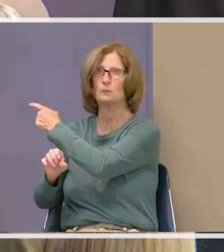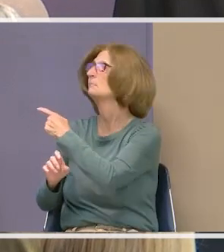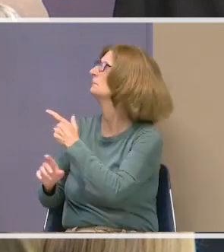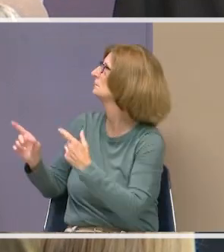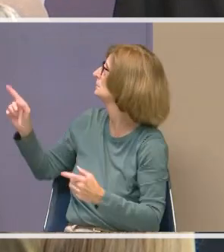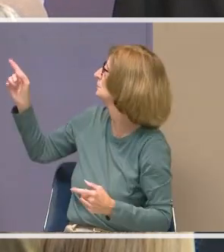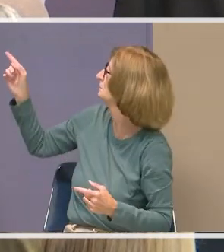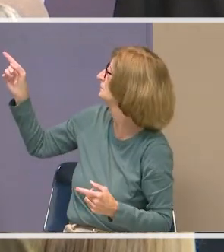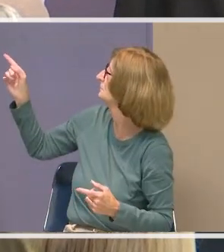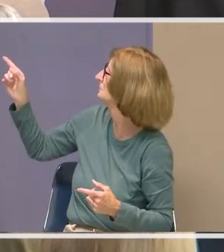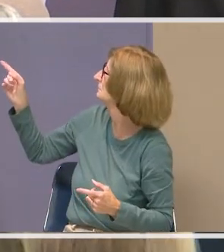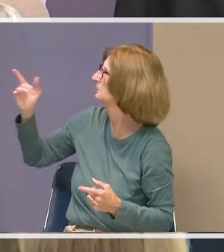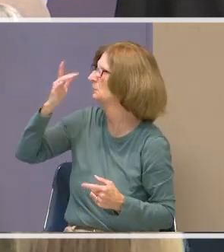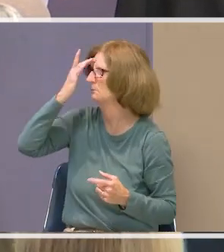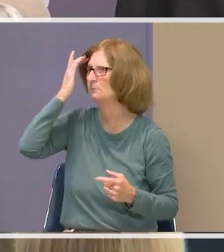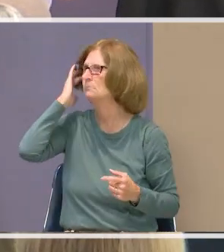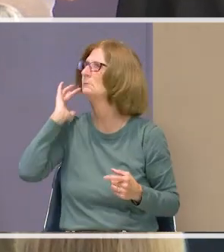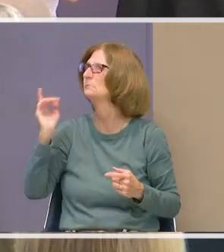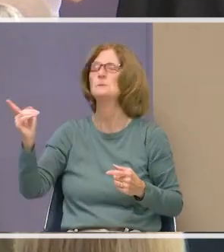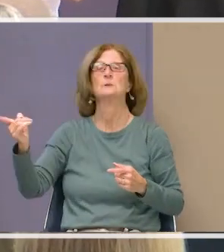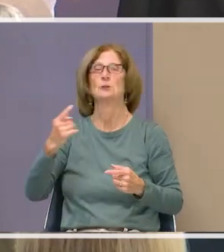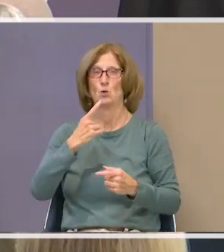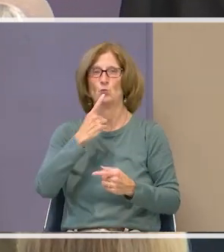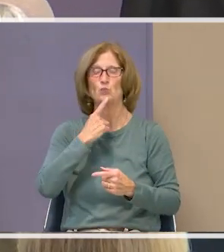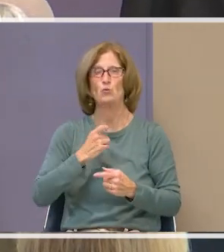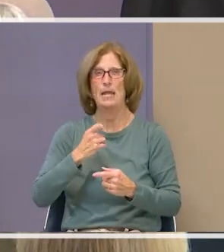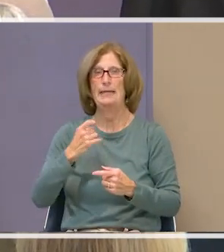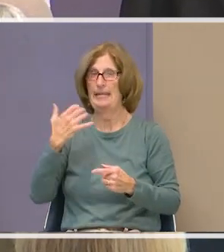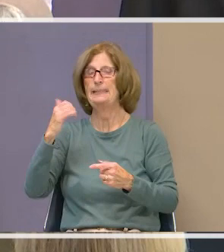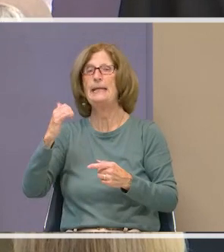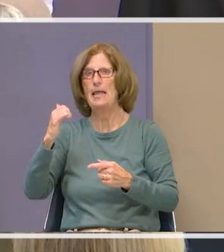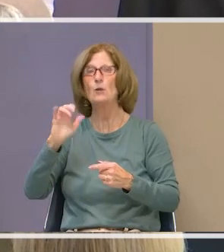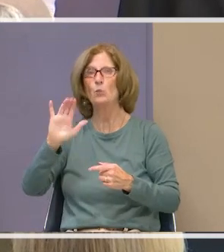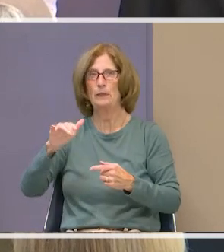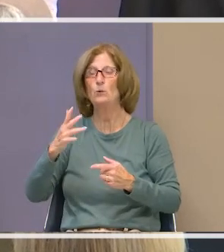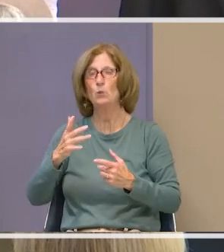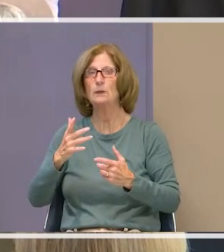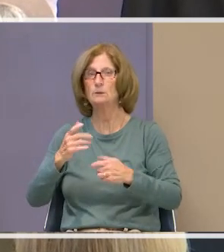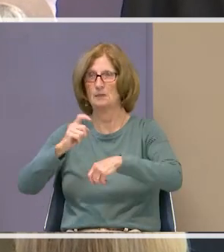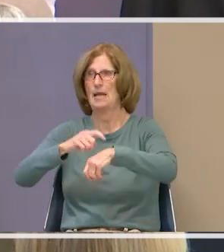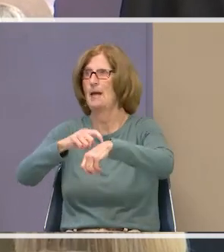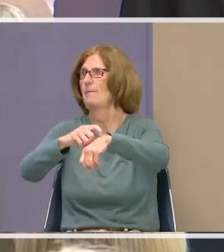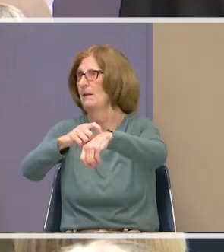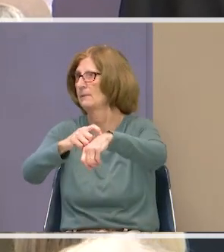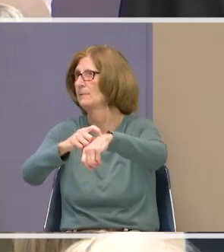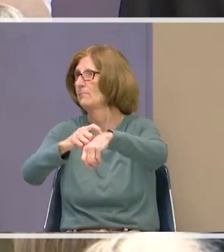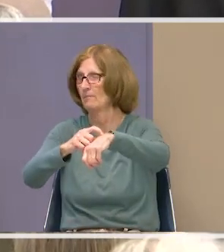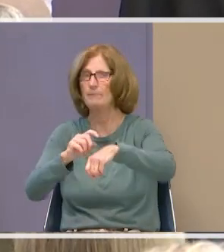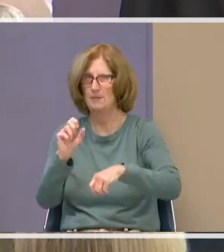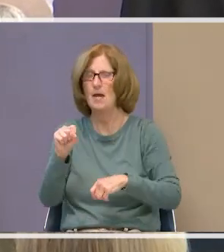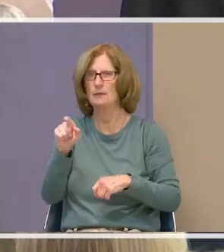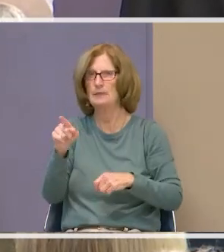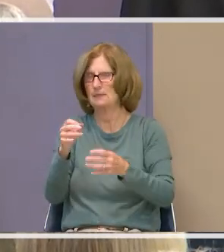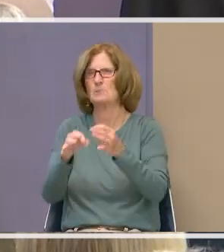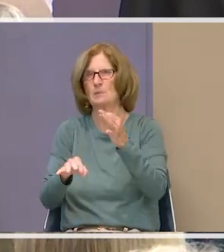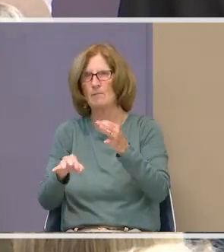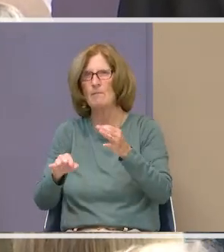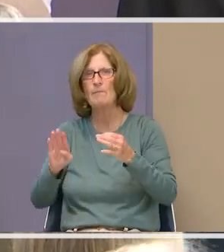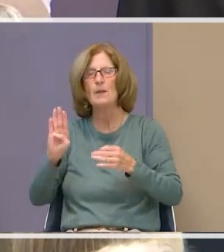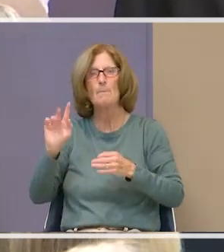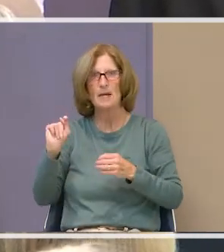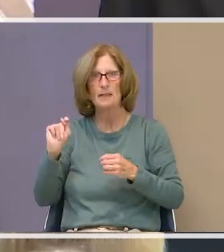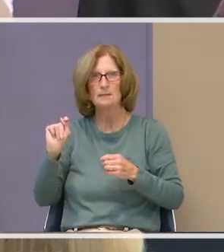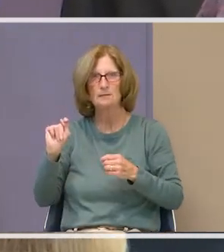go. Running red light, we will recalculate the yellow and red clearance intervals. That's like a pretty simple thing to do. I